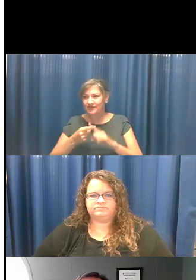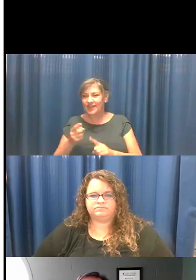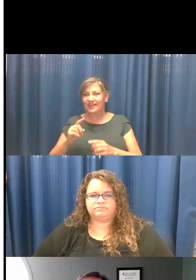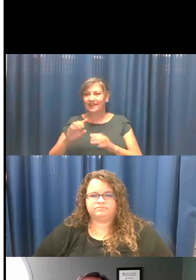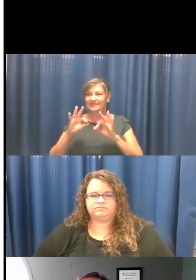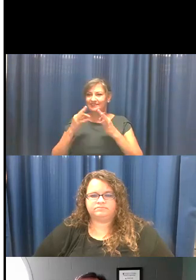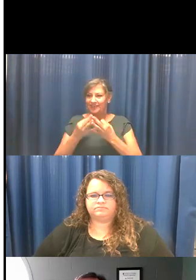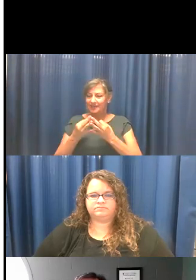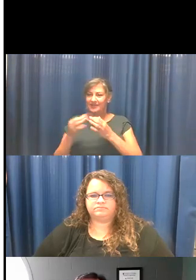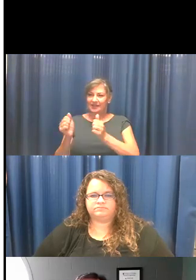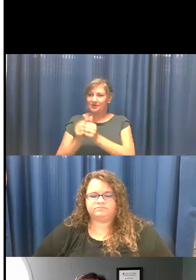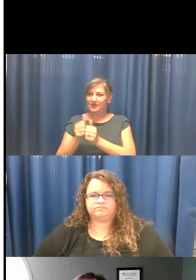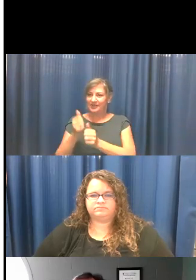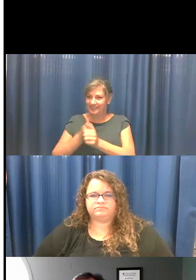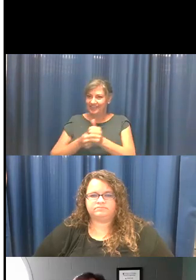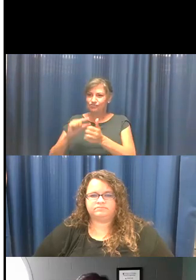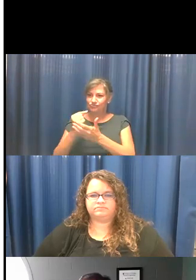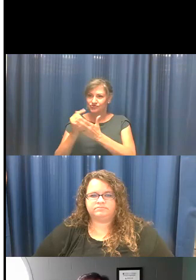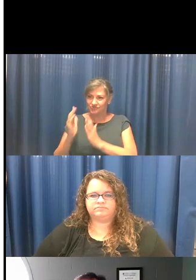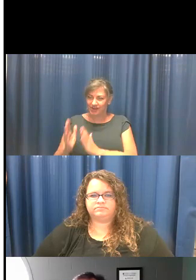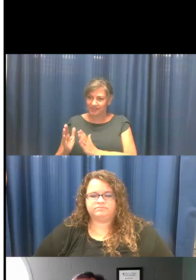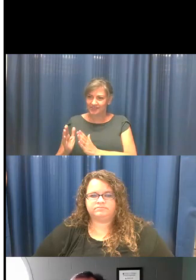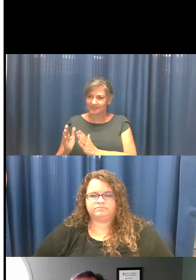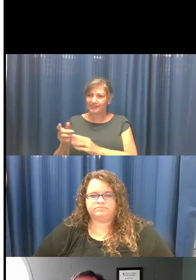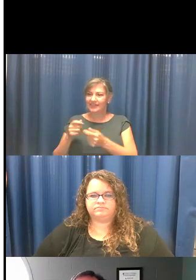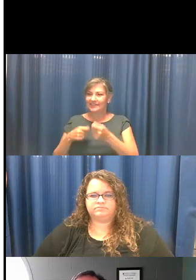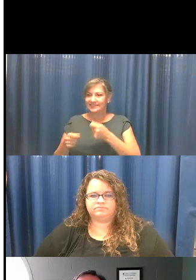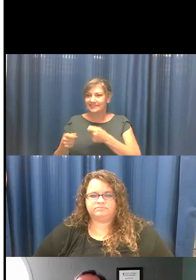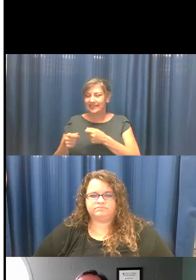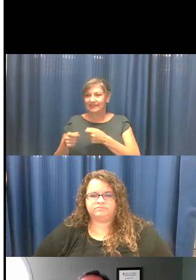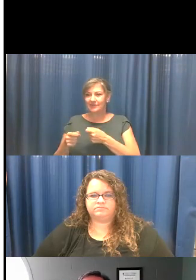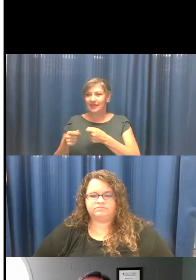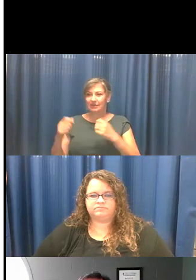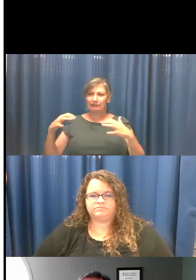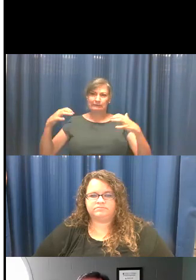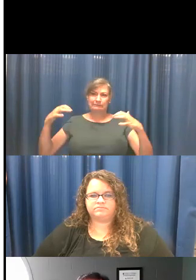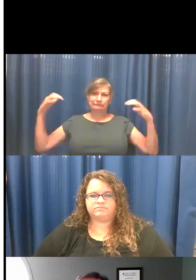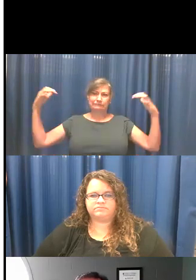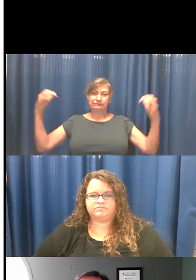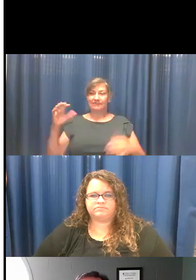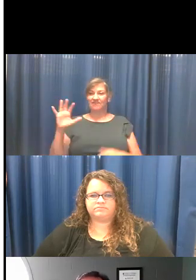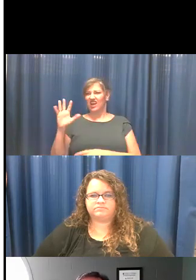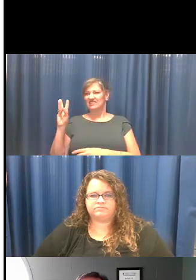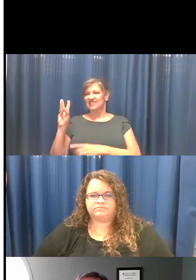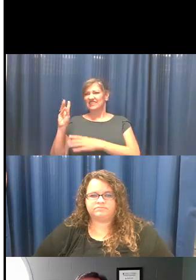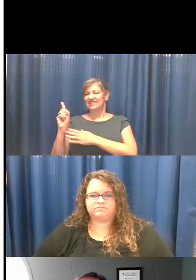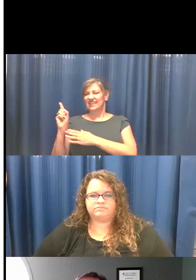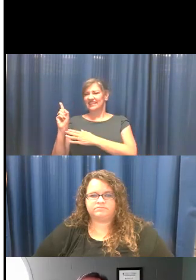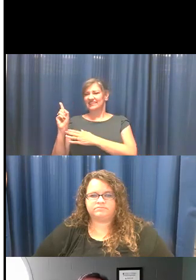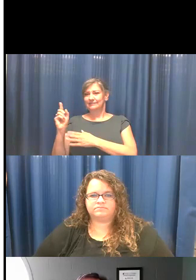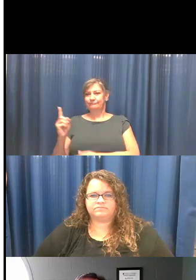were accompanying each graduate, instead of having maybe 5 or 6 seconds on stage with each